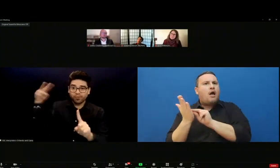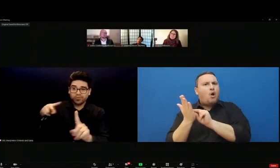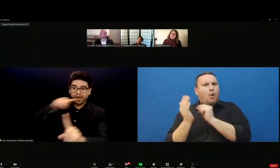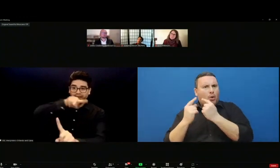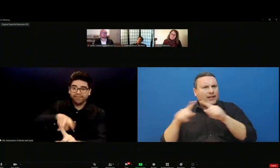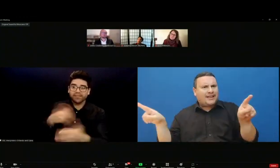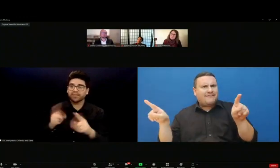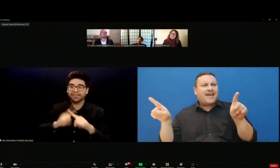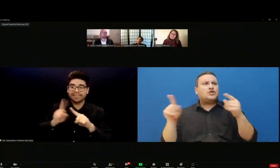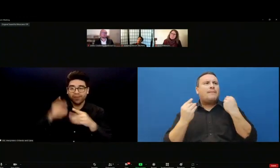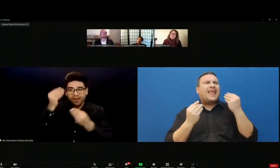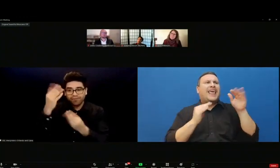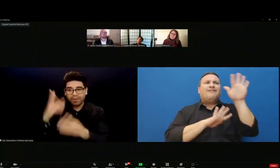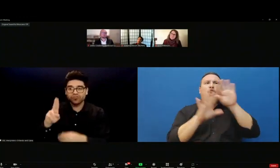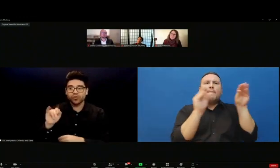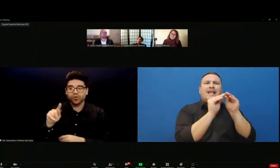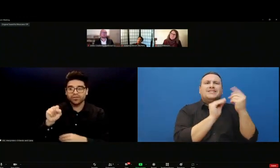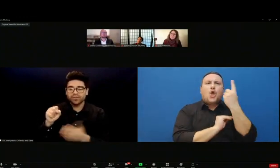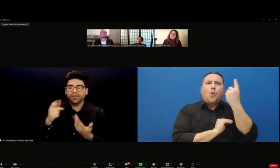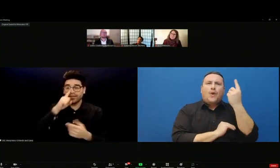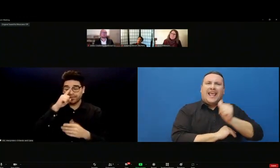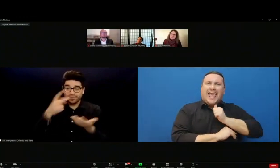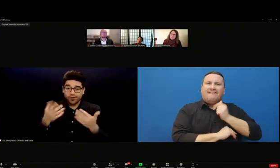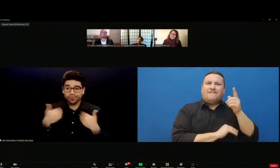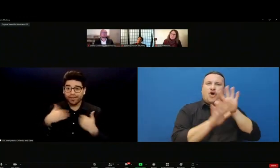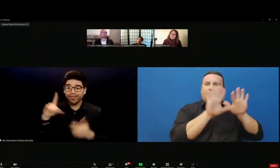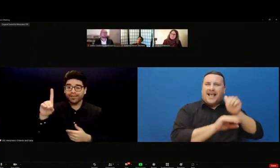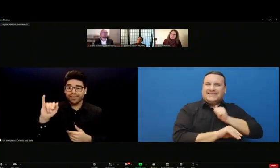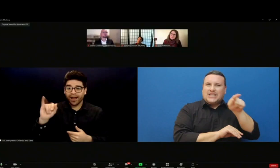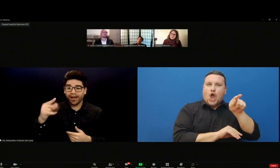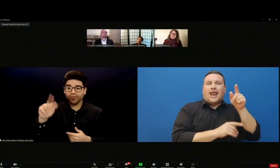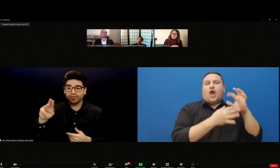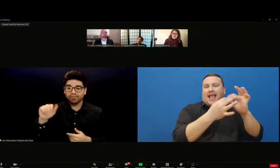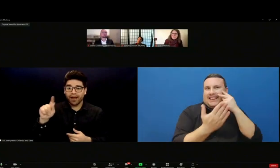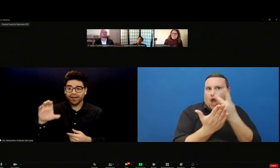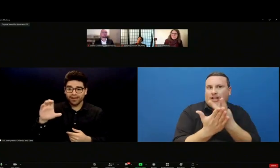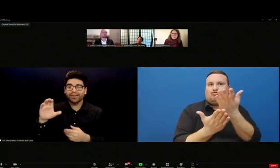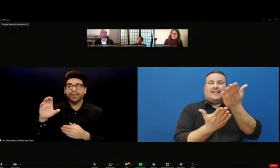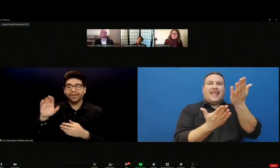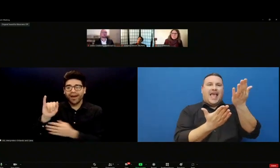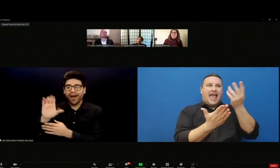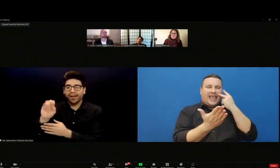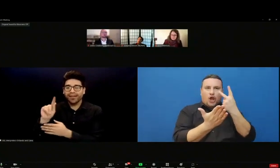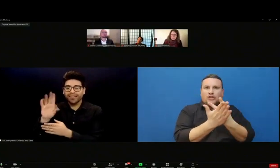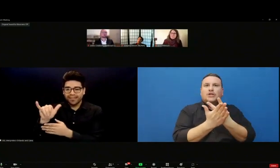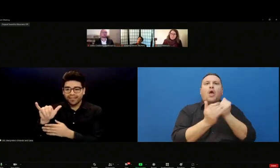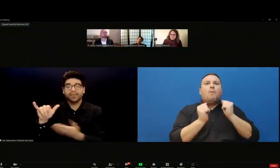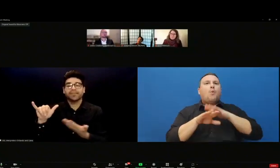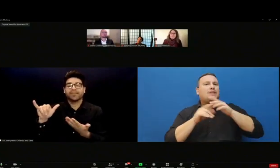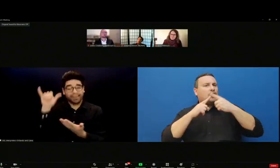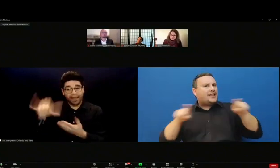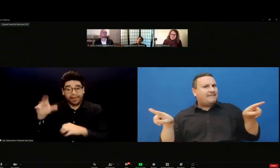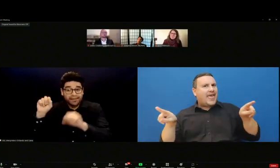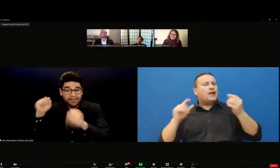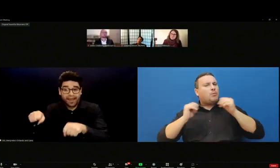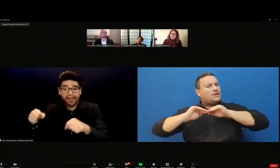information units, and that there are these tools such as diagrammatic iconicity and iconicity that can be used to bind all of